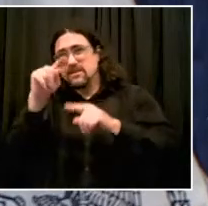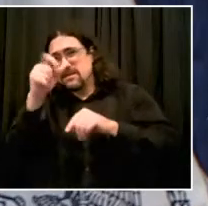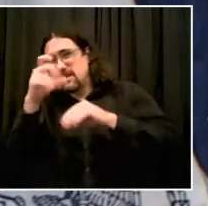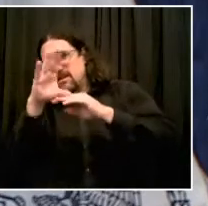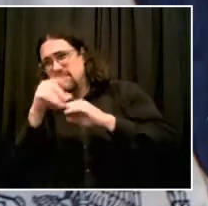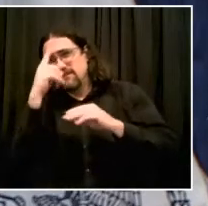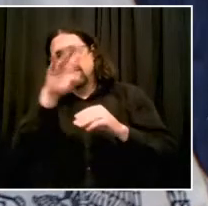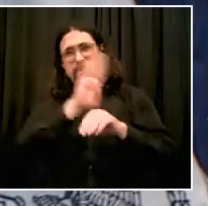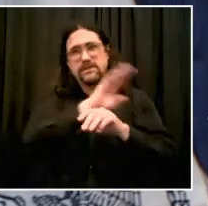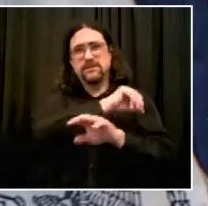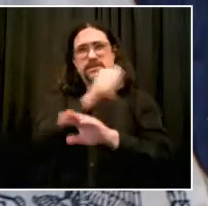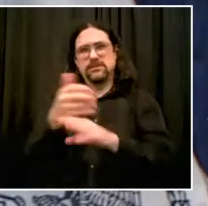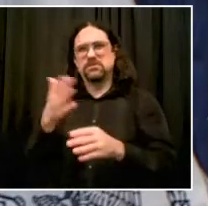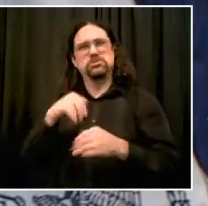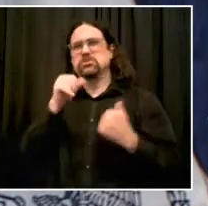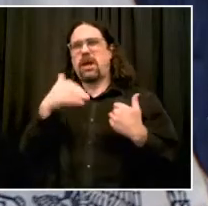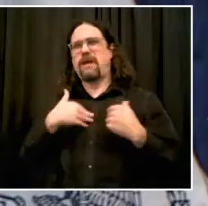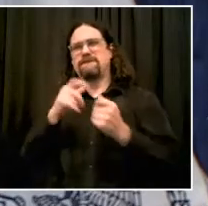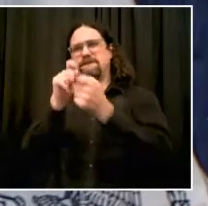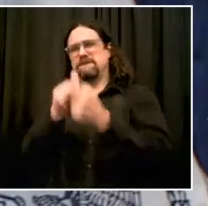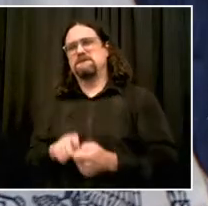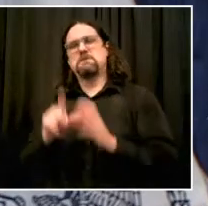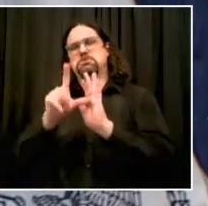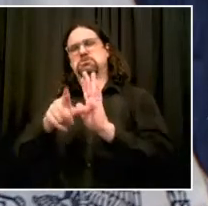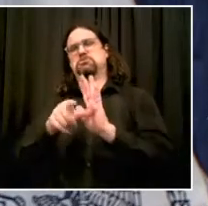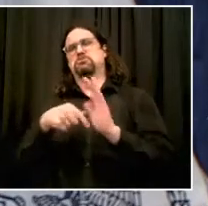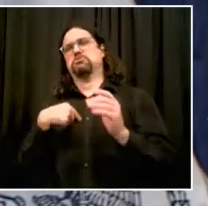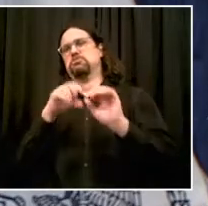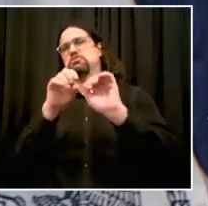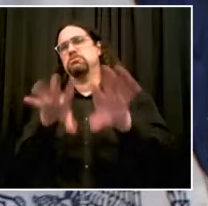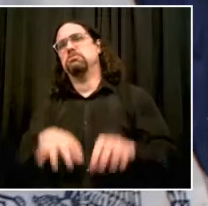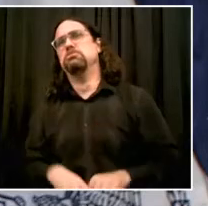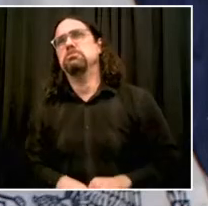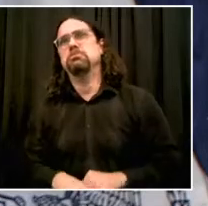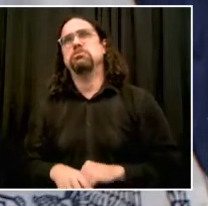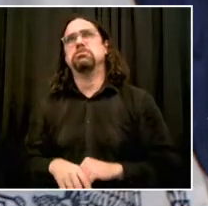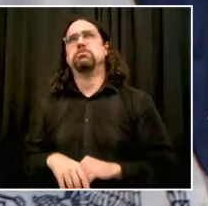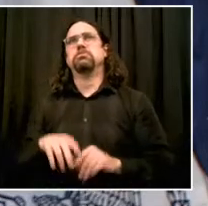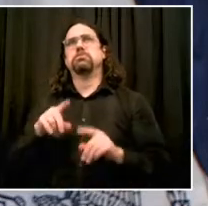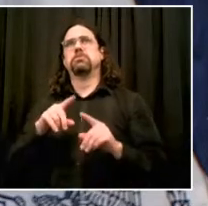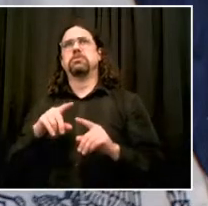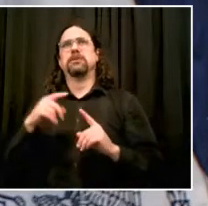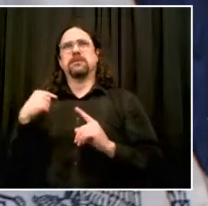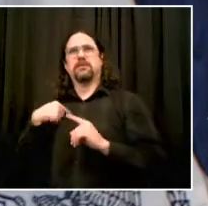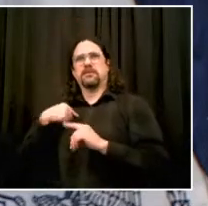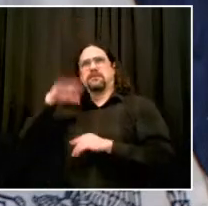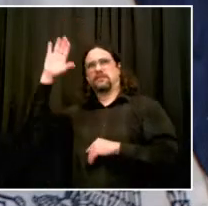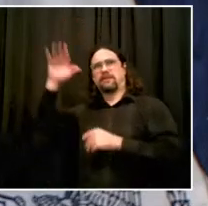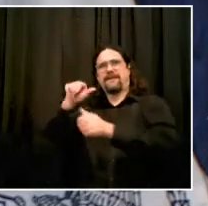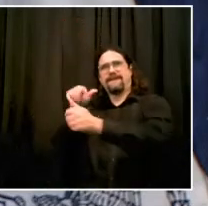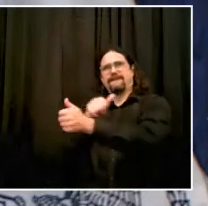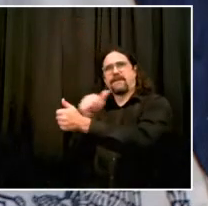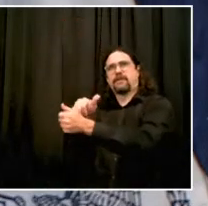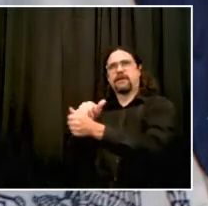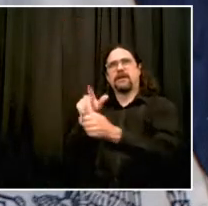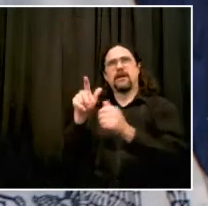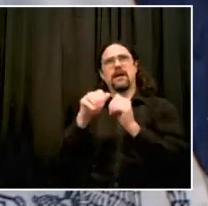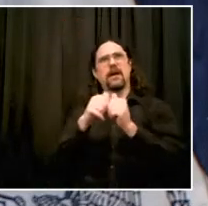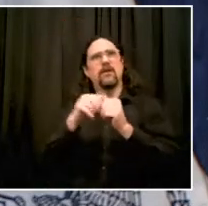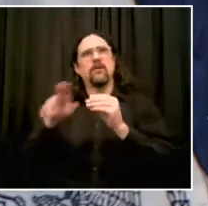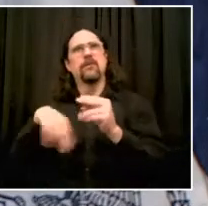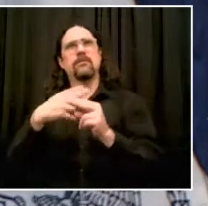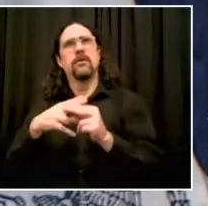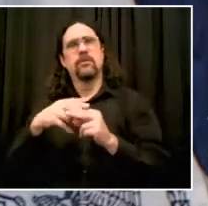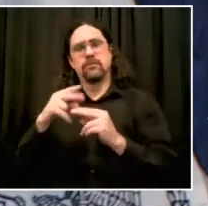in the media that questions that really cause us to do some good internal work. And I think it's